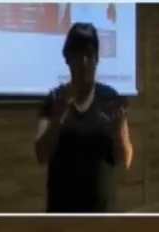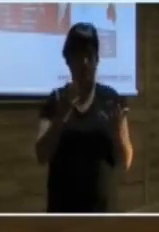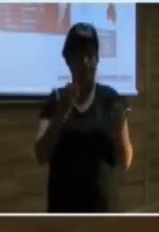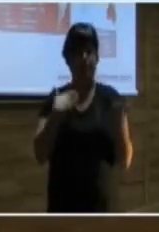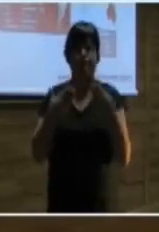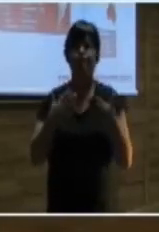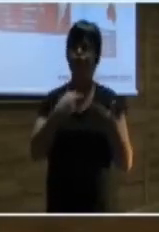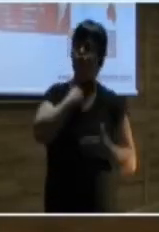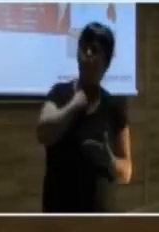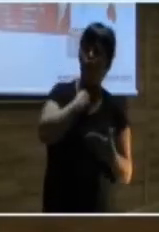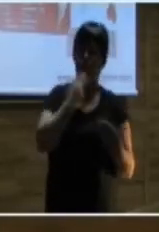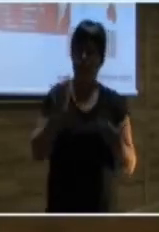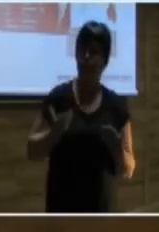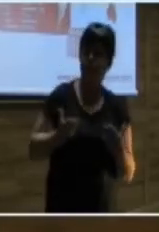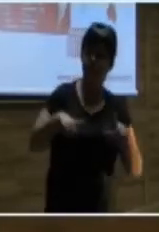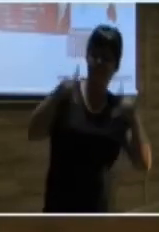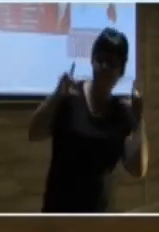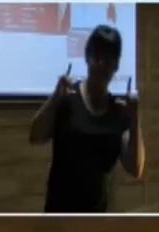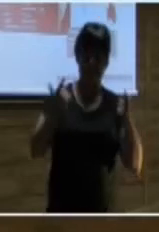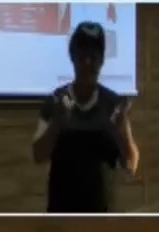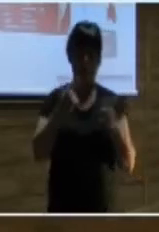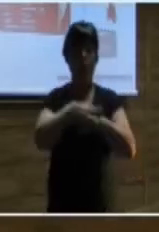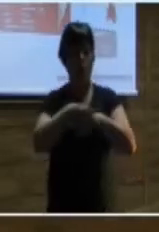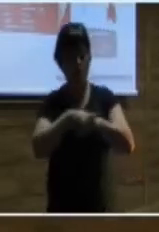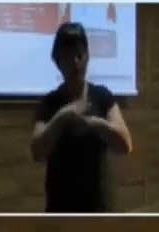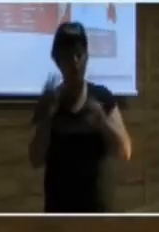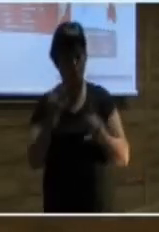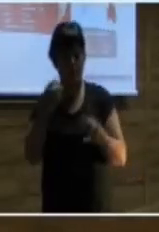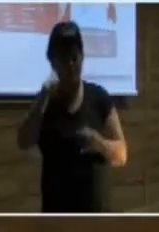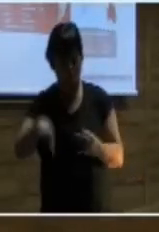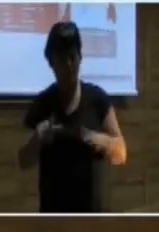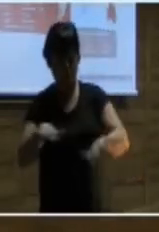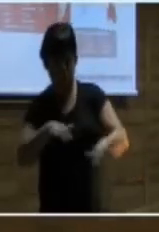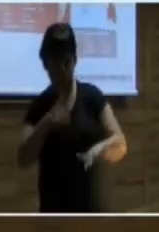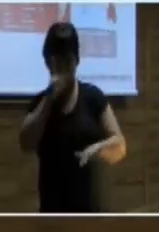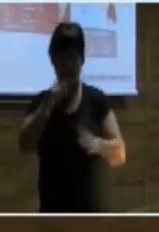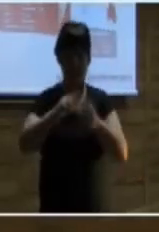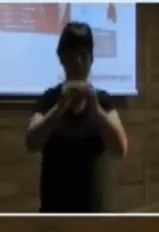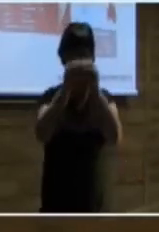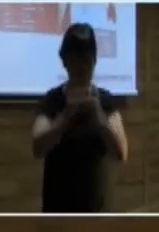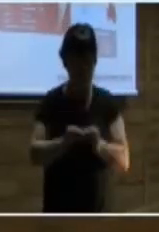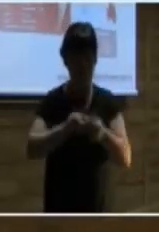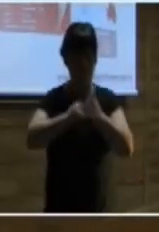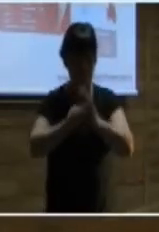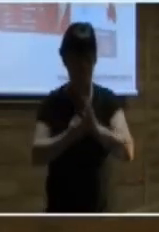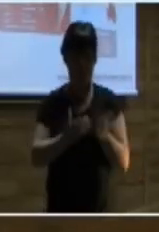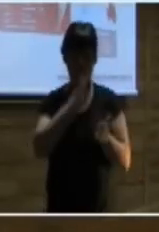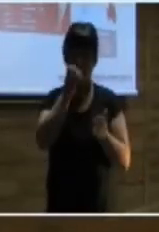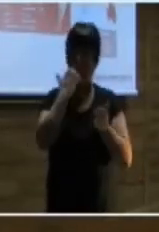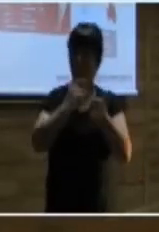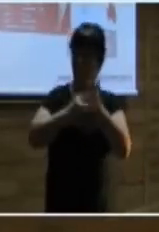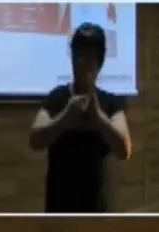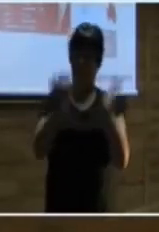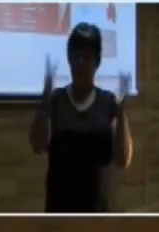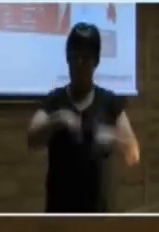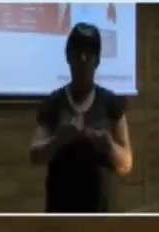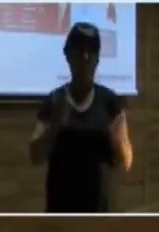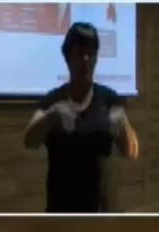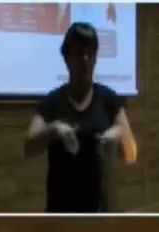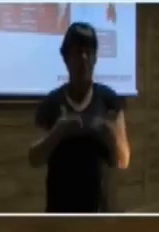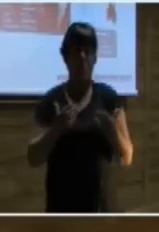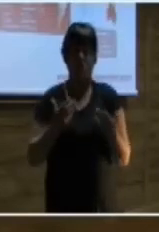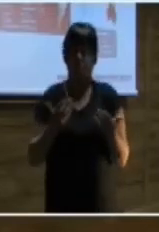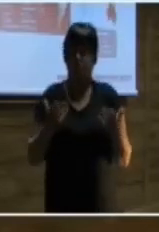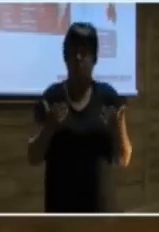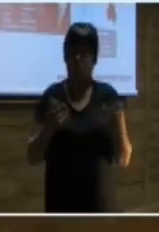for developing a plan, because without a plan, nothing will happen very much, and you know, and then the problem even gets